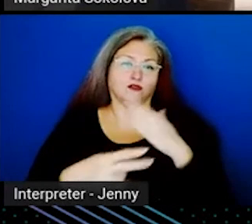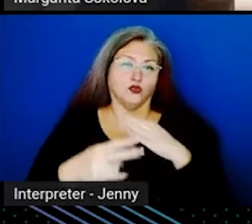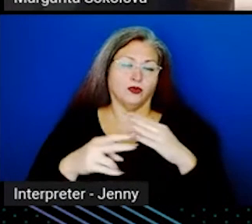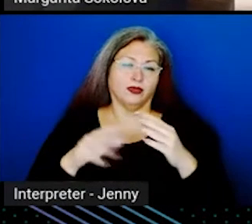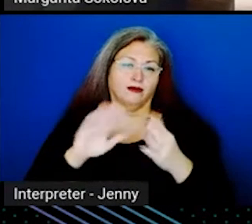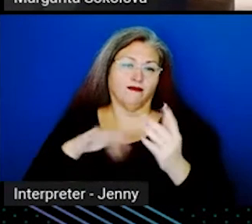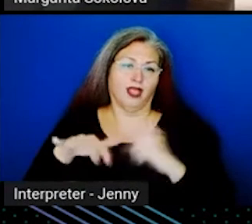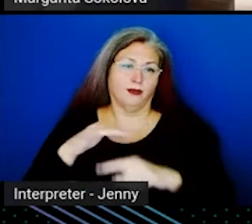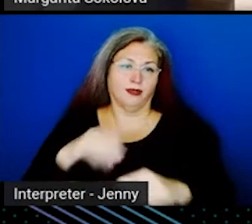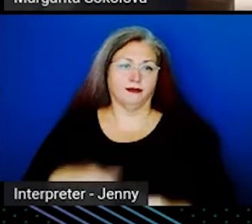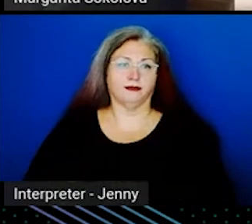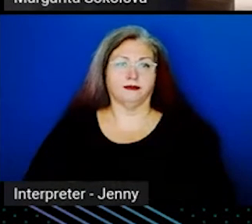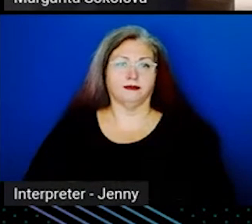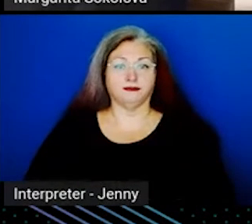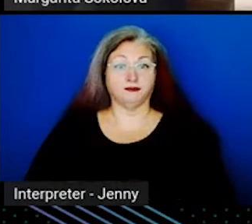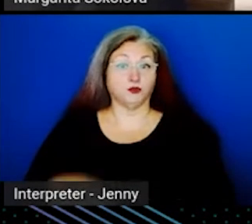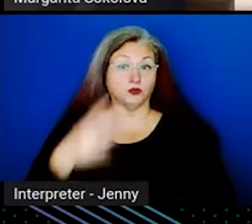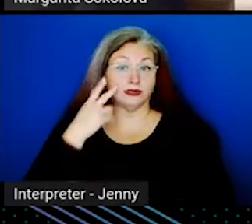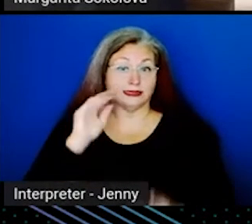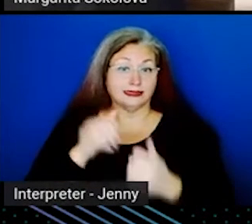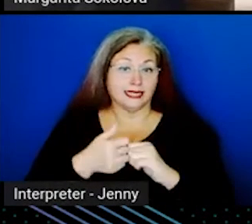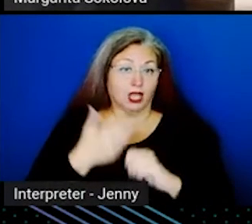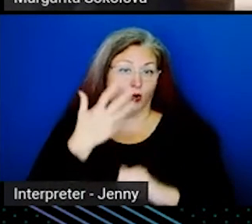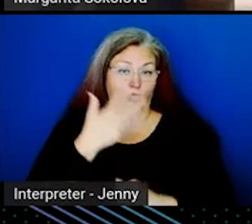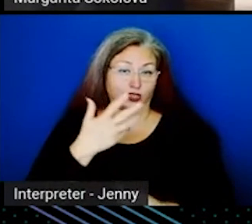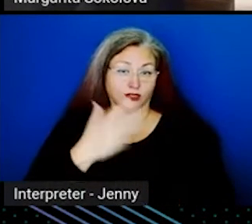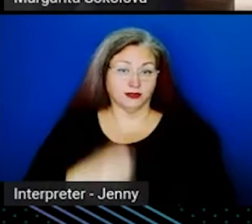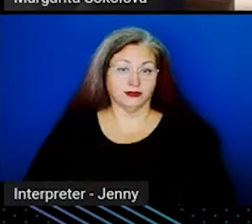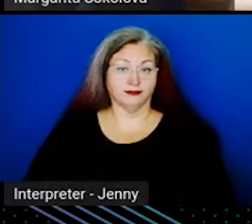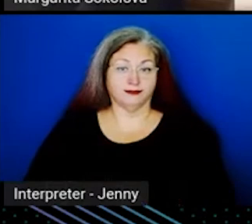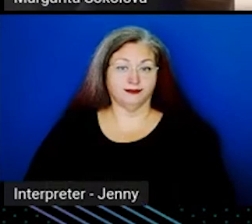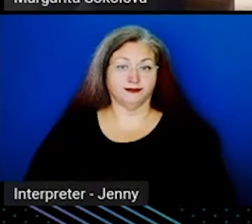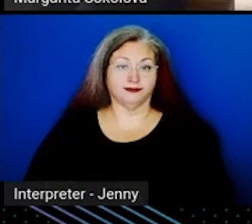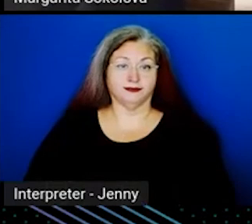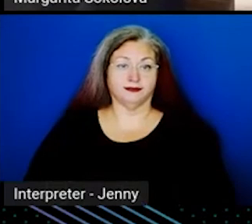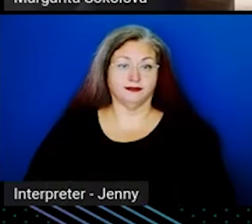So let's see how this looks as it's wrapping up.